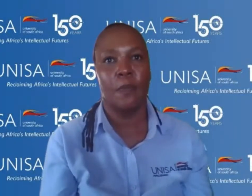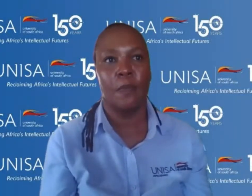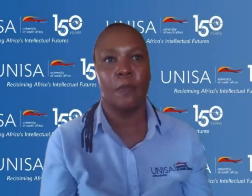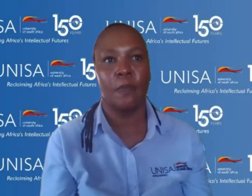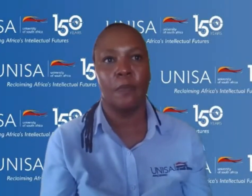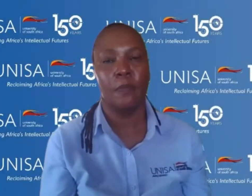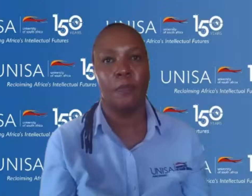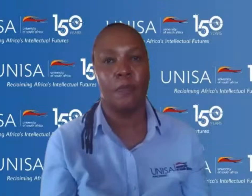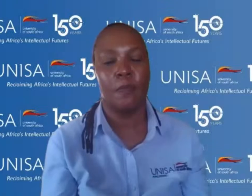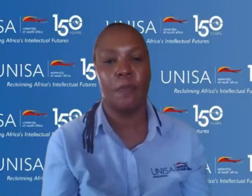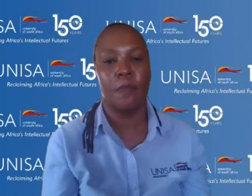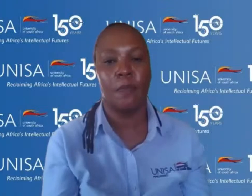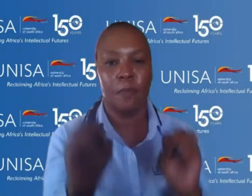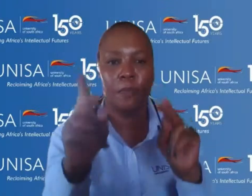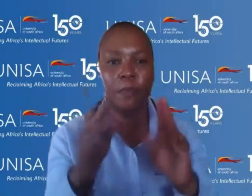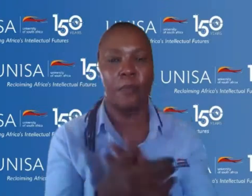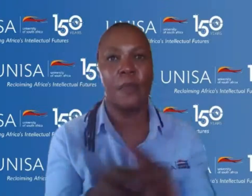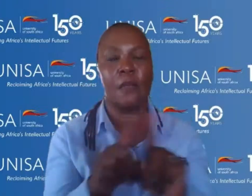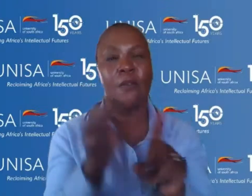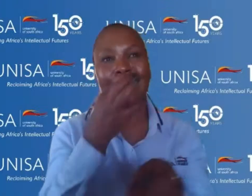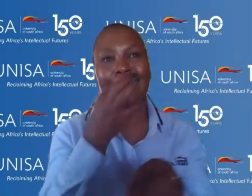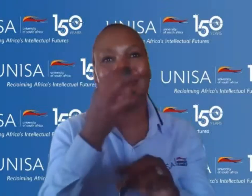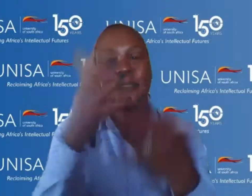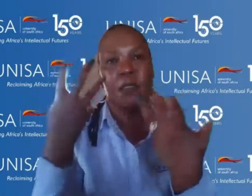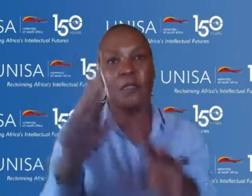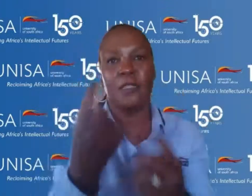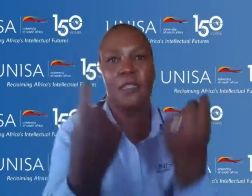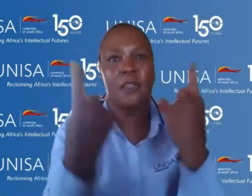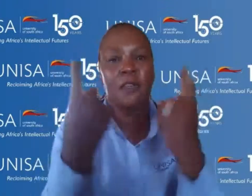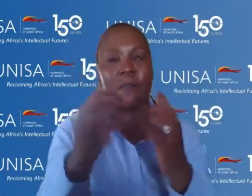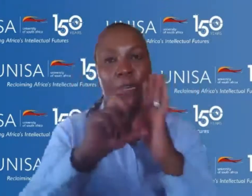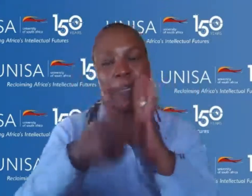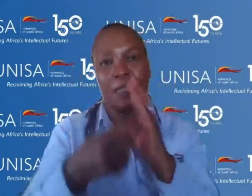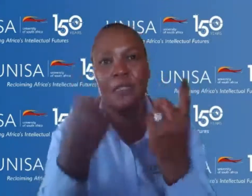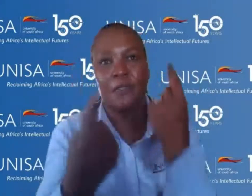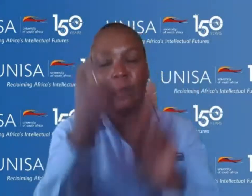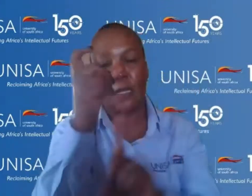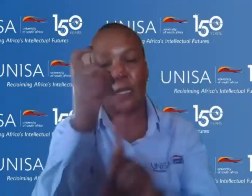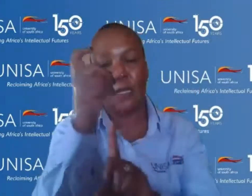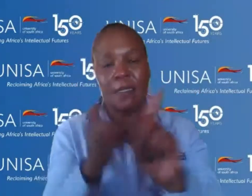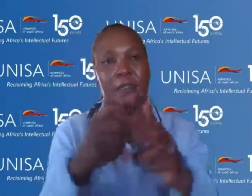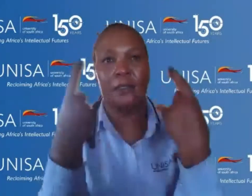Okay, as we indicated, each disability, each person's